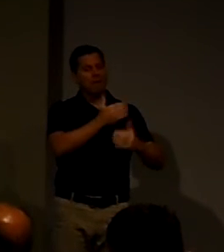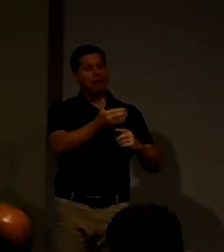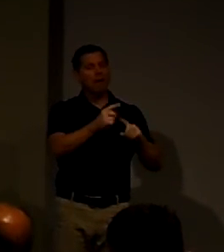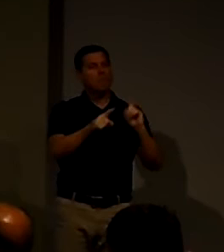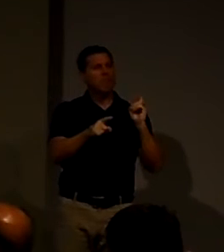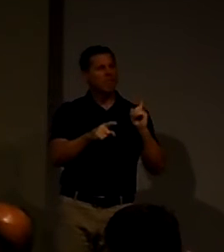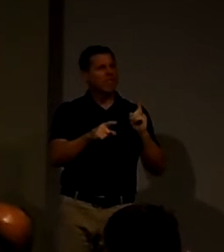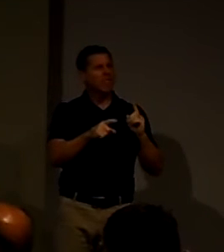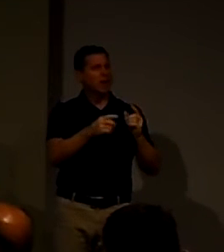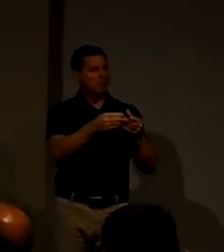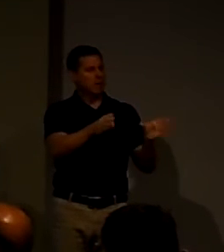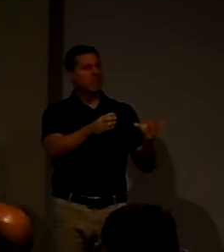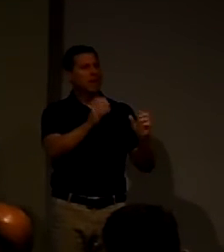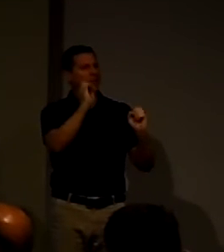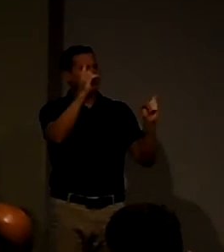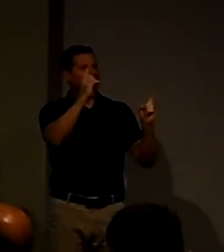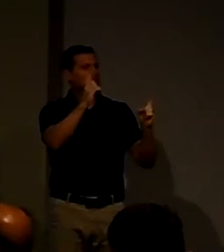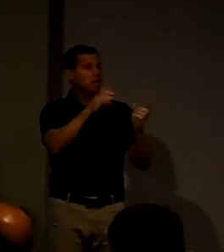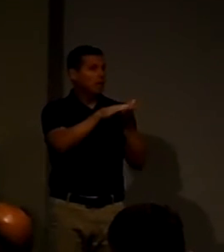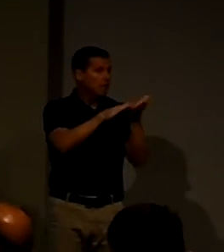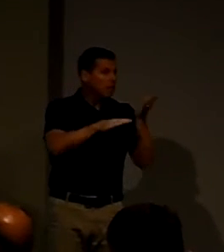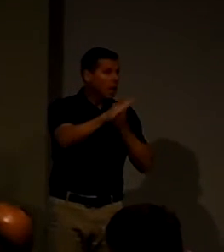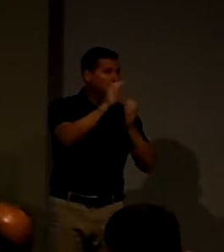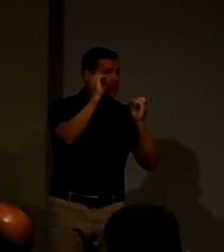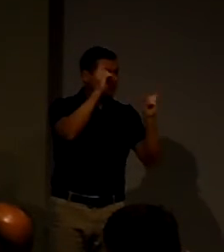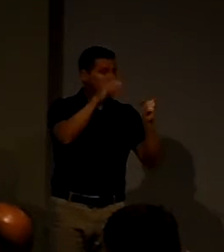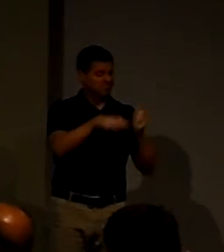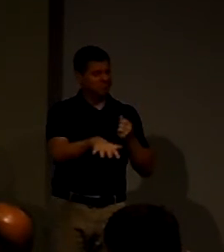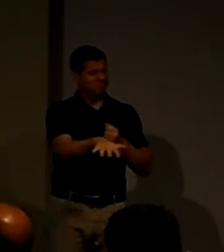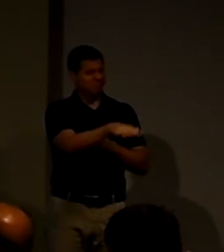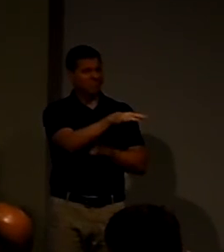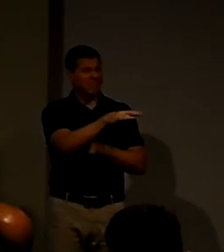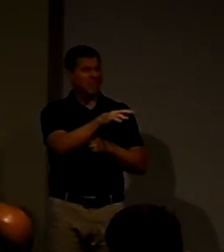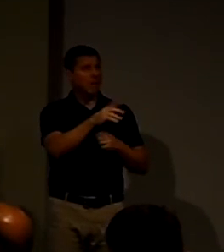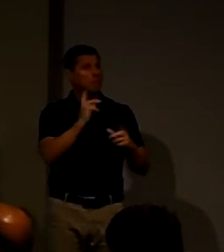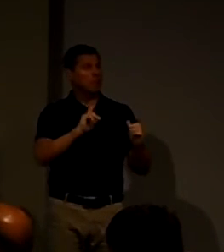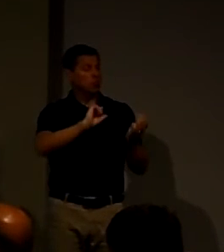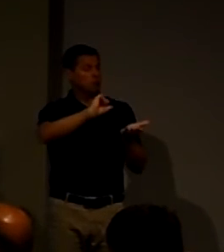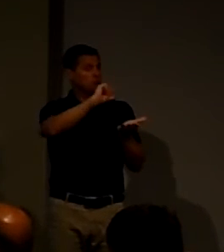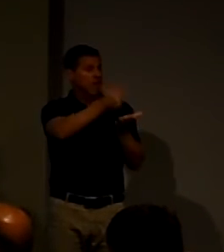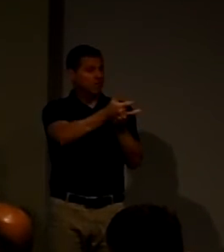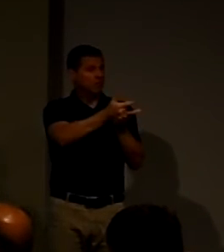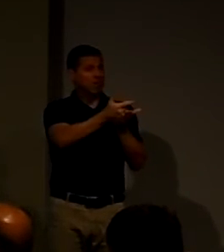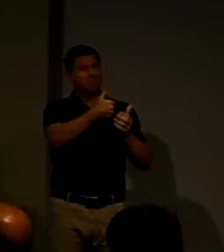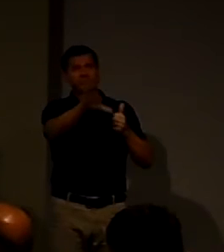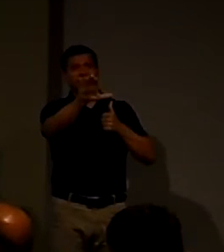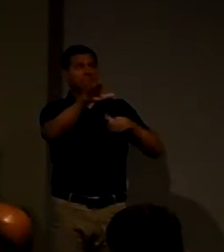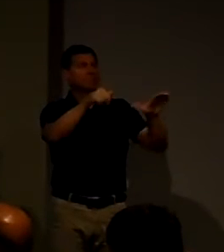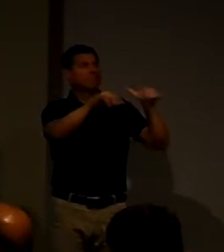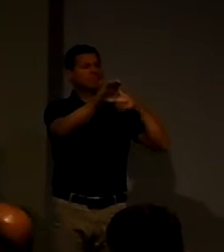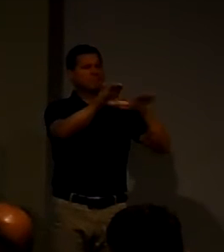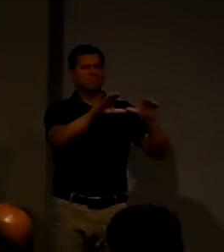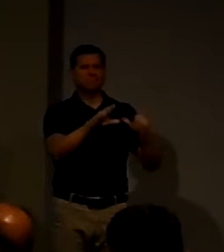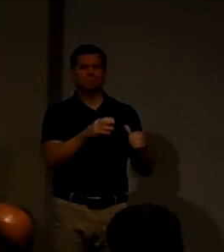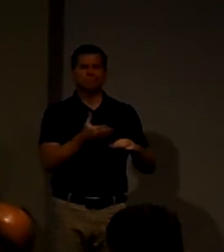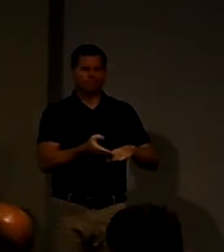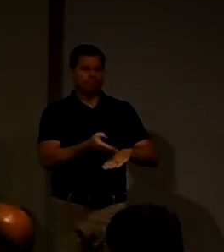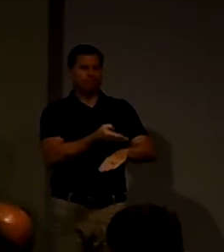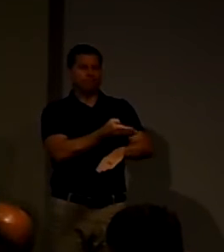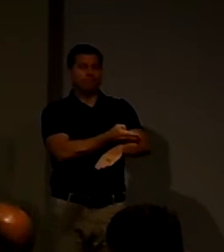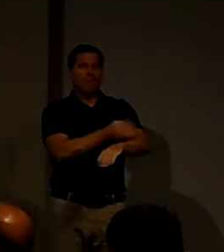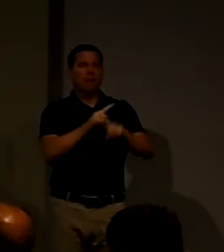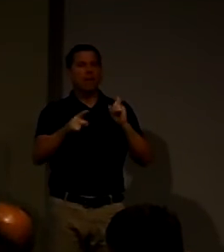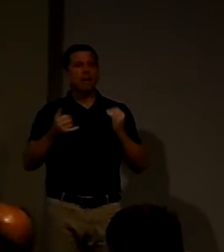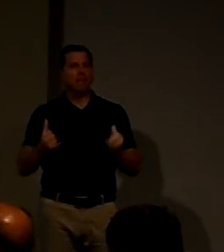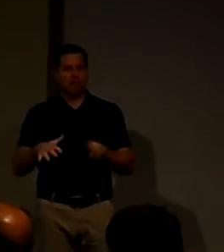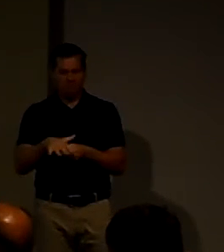system, our college education system, and the quality of grads that we guard, et cetera. But the number one question is